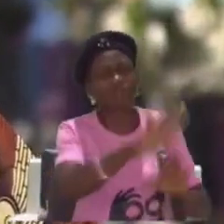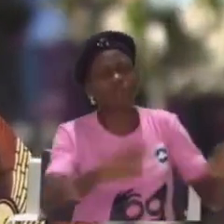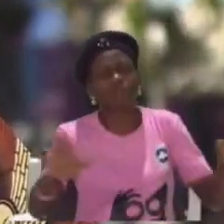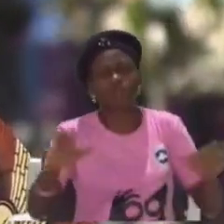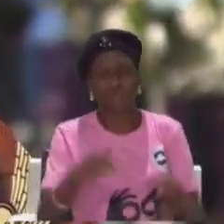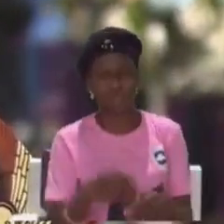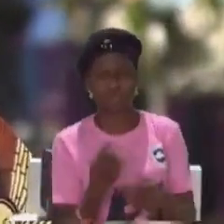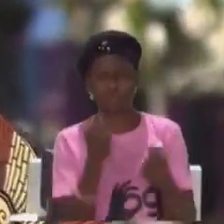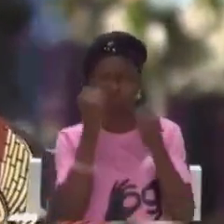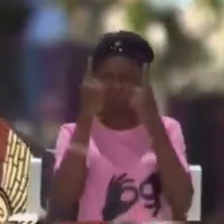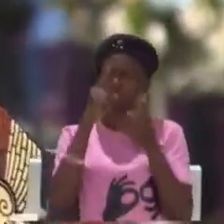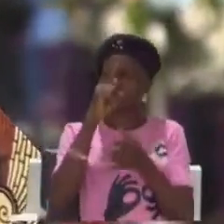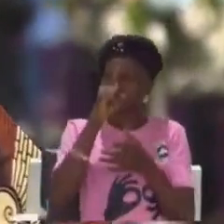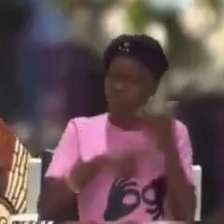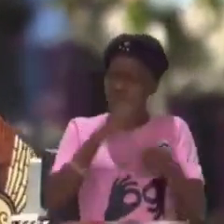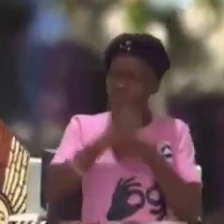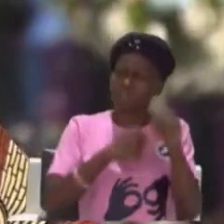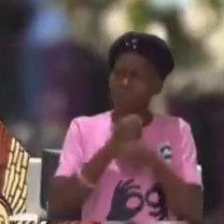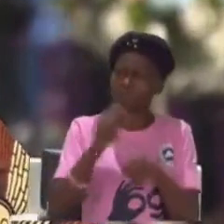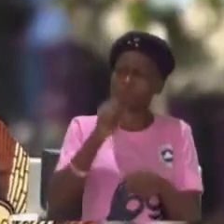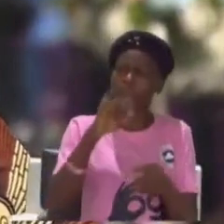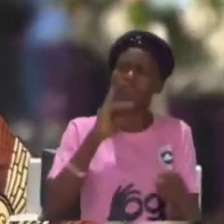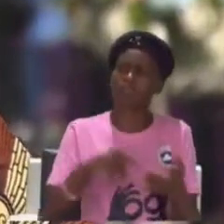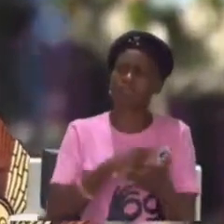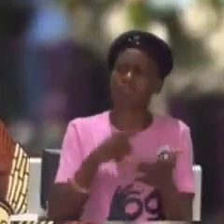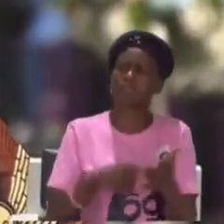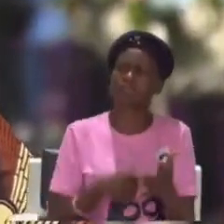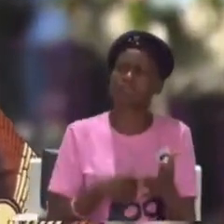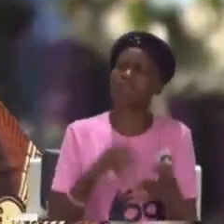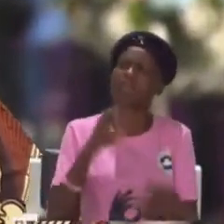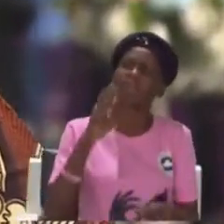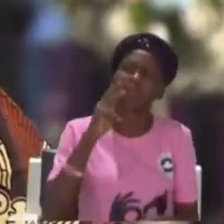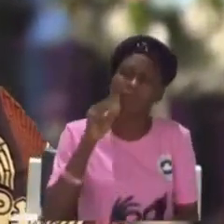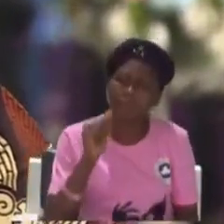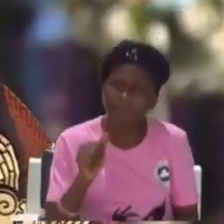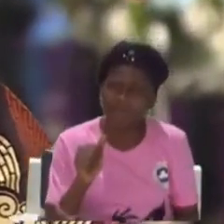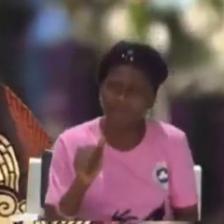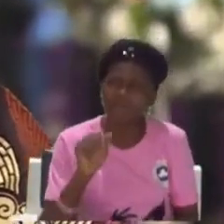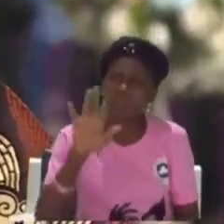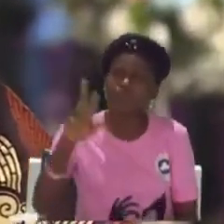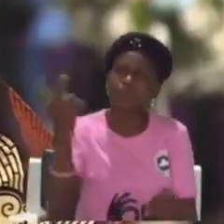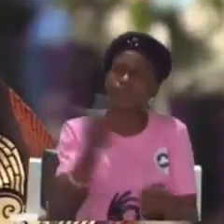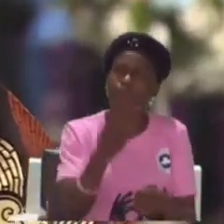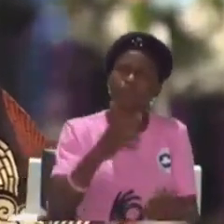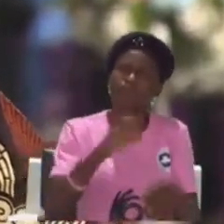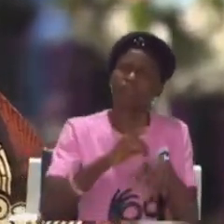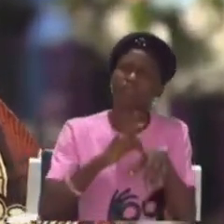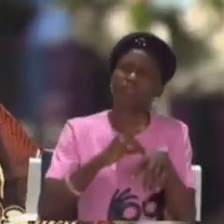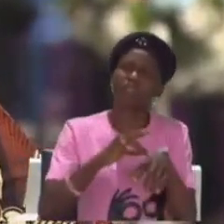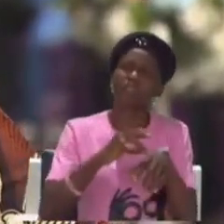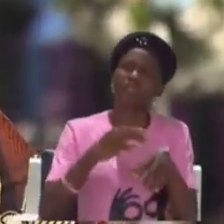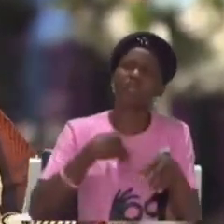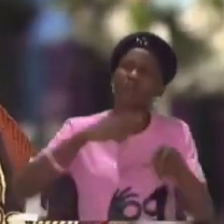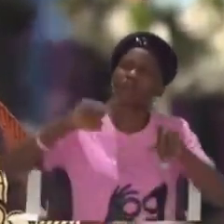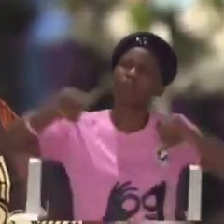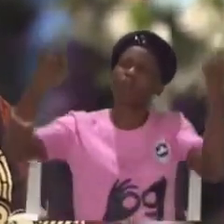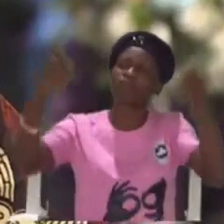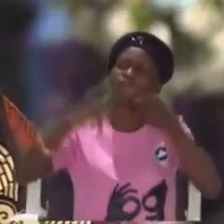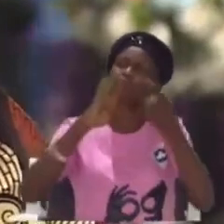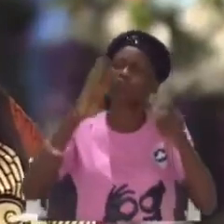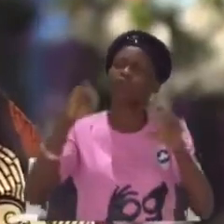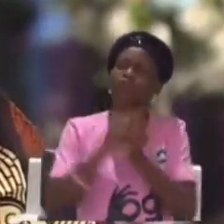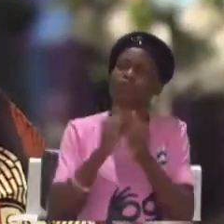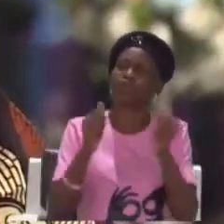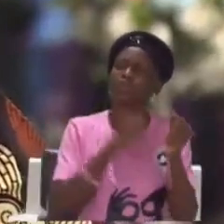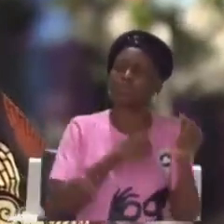of question is that one? The next thing he said, ma, your two legs have gone to be with the Lord. And